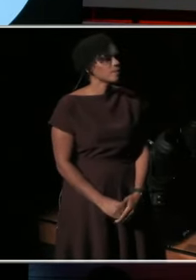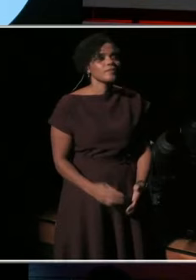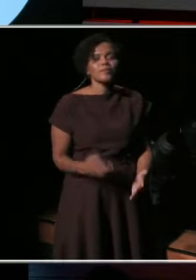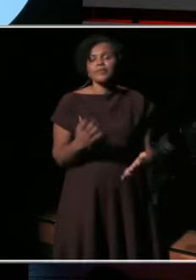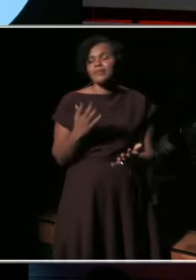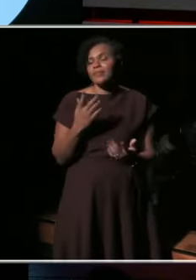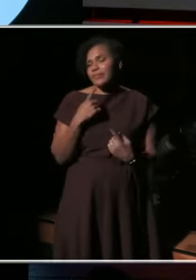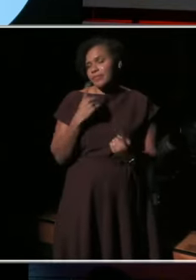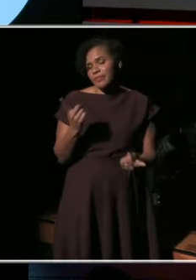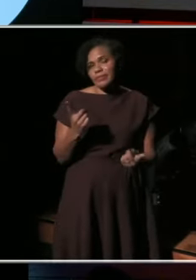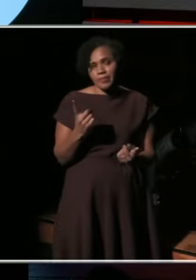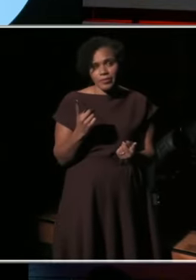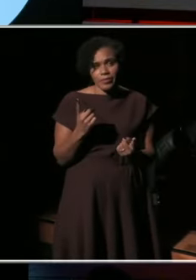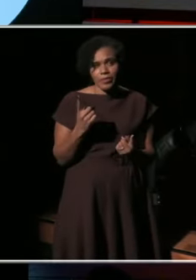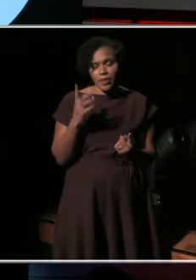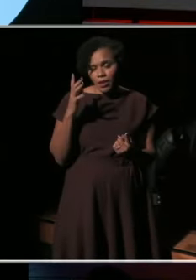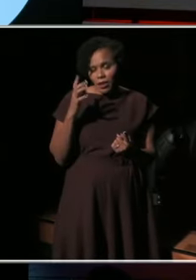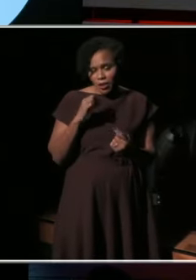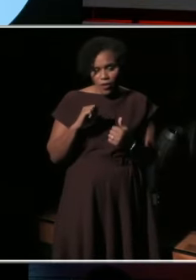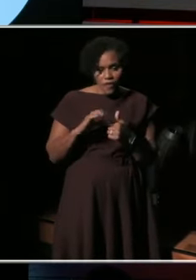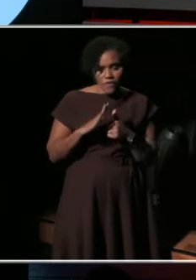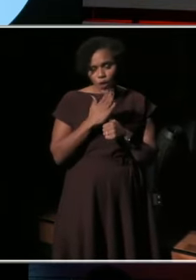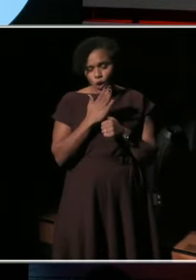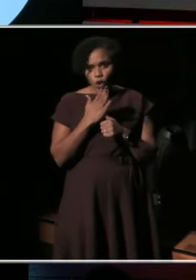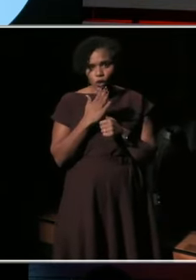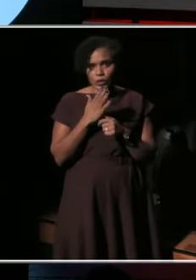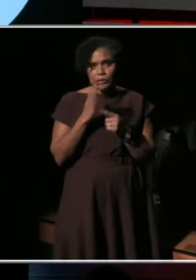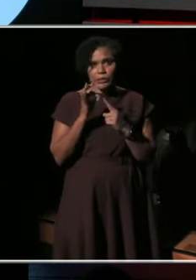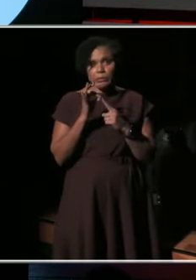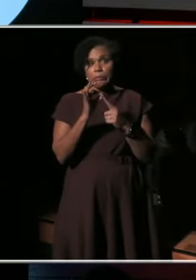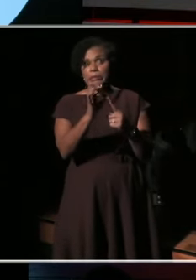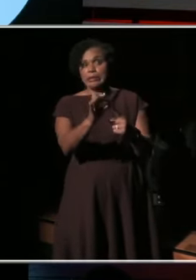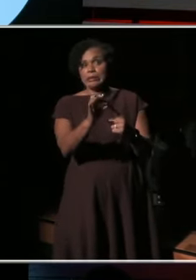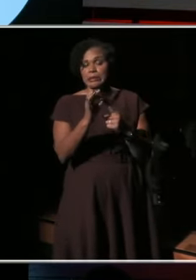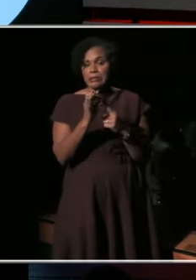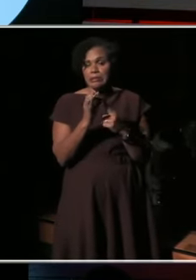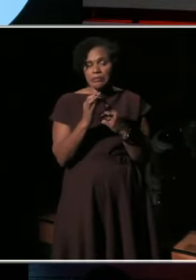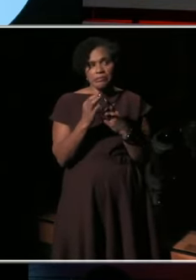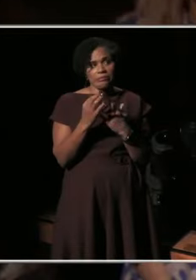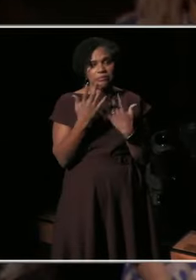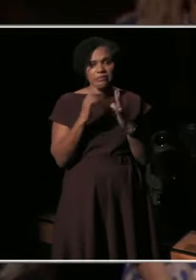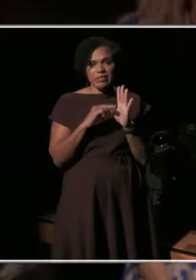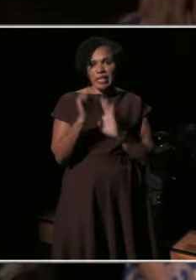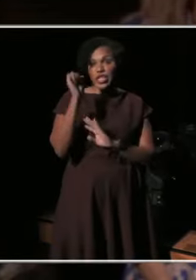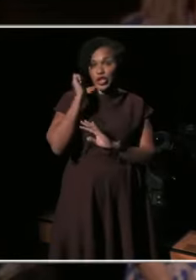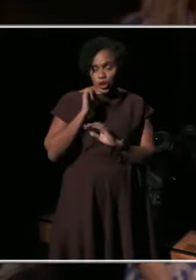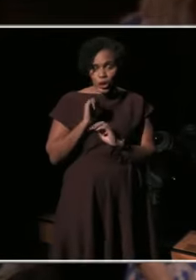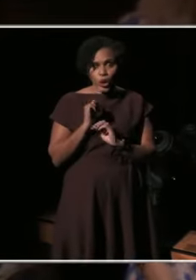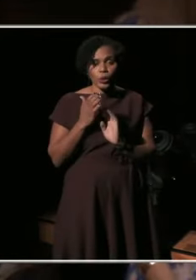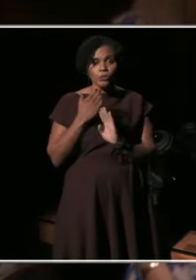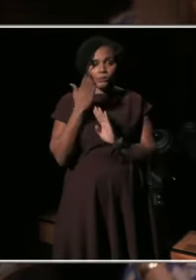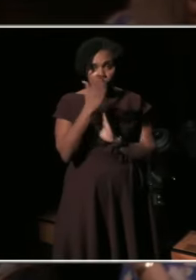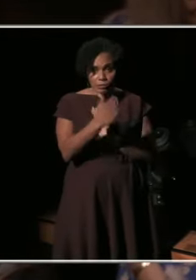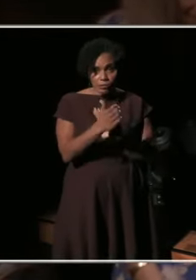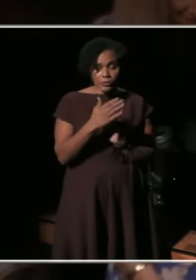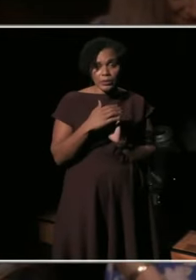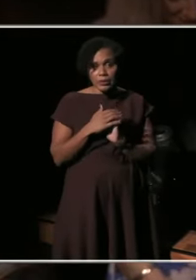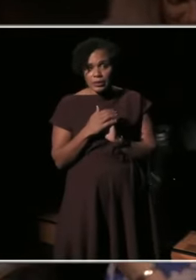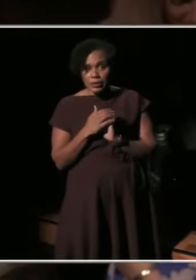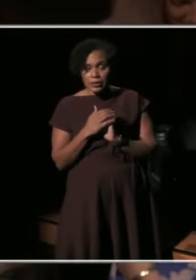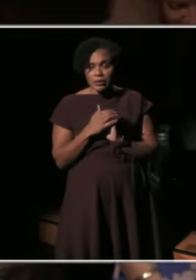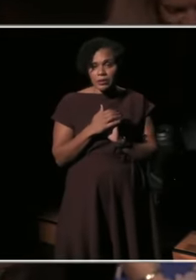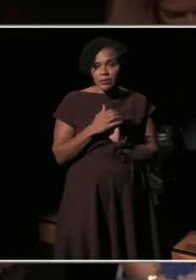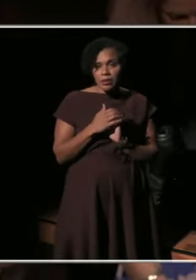I just wanted to say that when we first pitched this about 10 years ago, we went to the film arm of a major broadcast and we were told